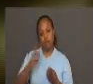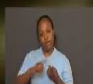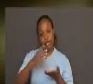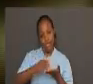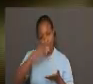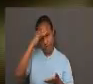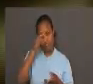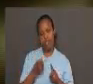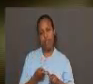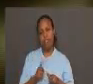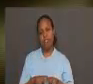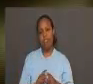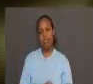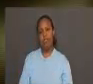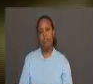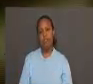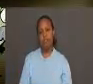Let's get back to our lesson.